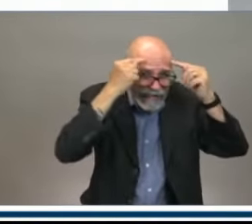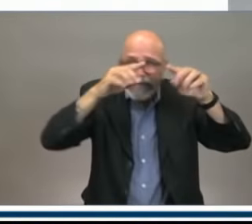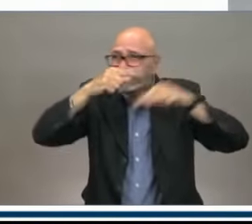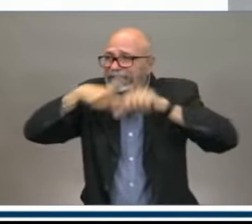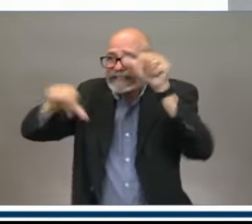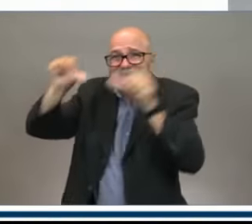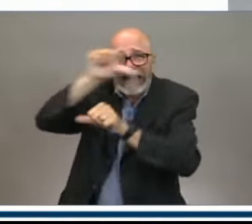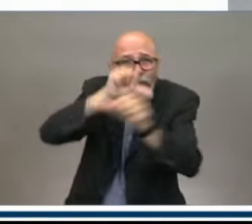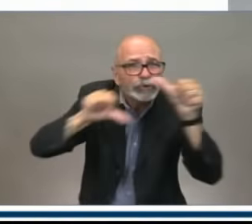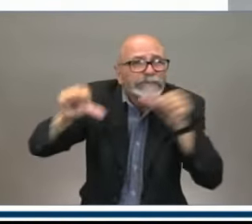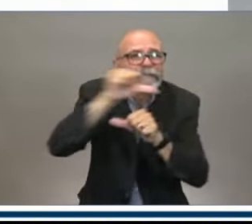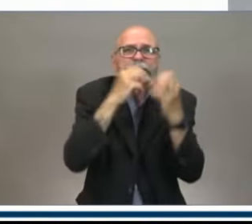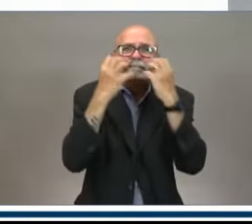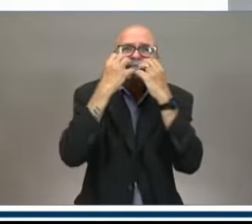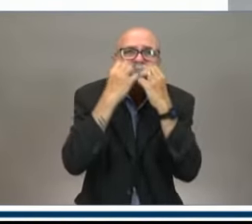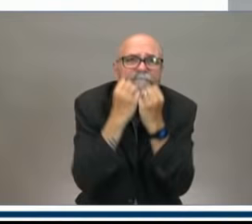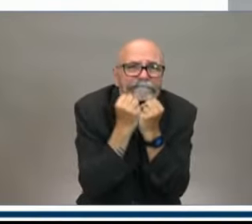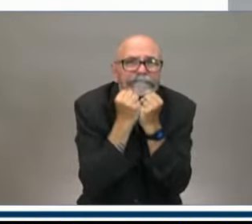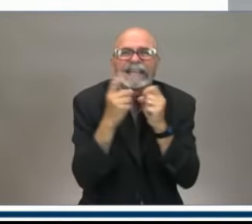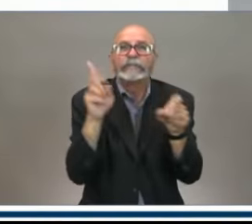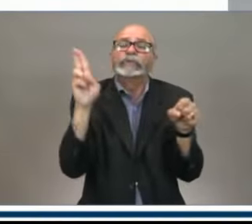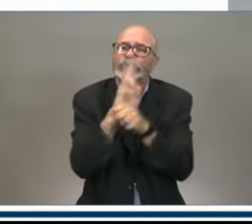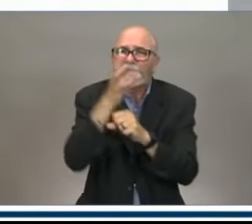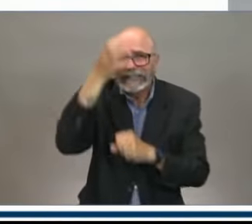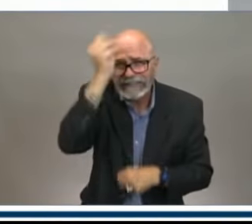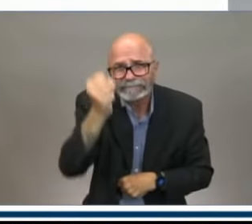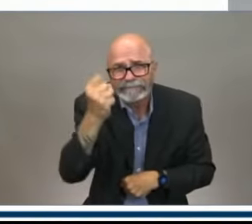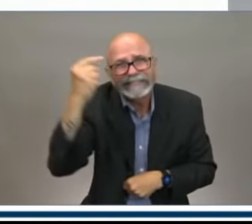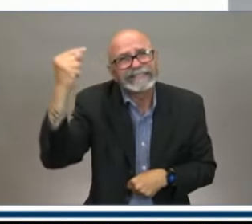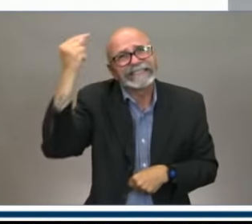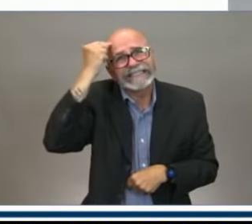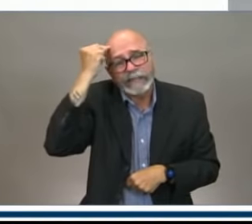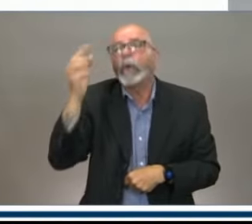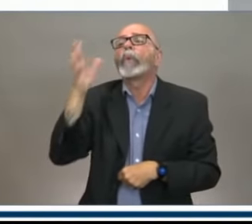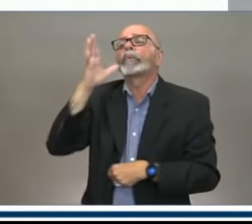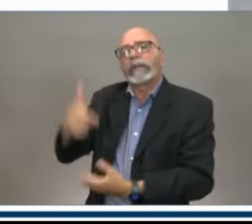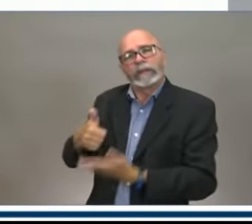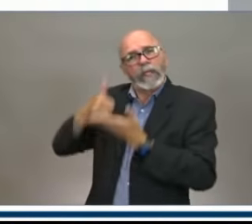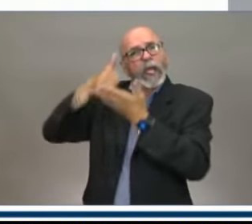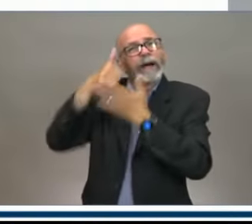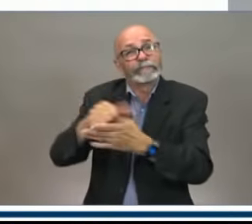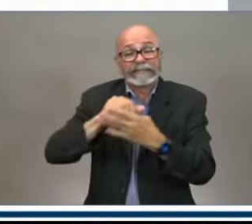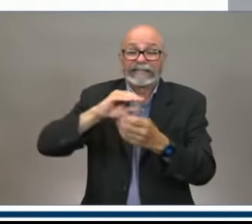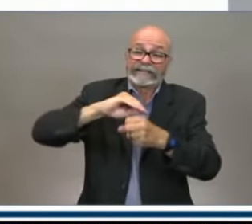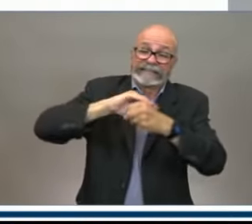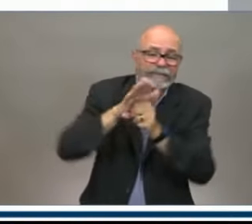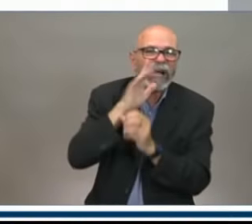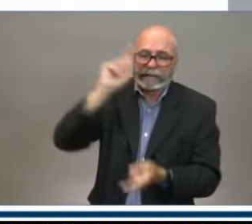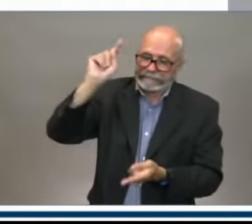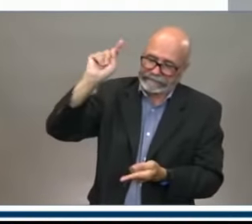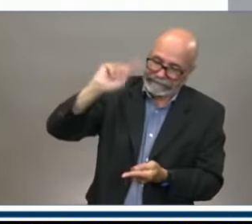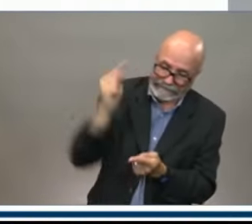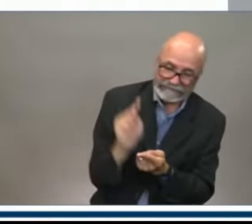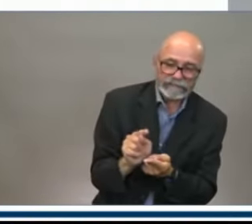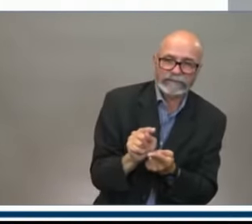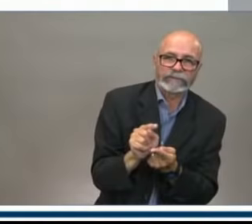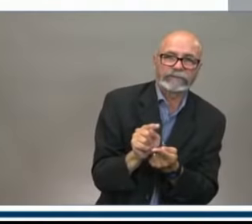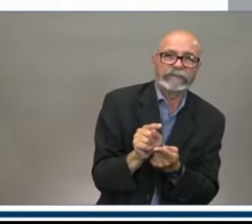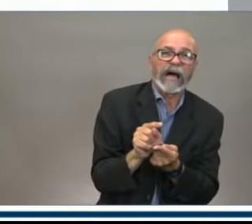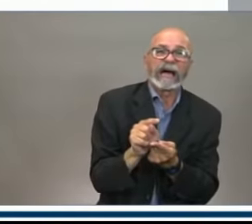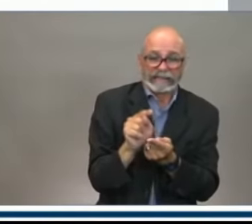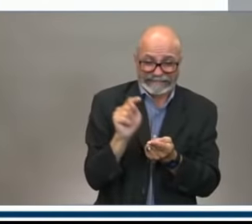give us the best opportunity to not allow COVID-19 to gain a foothold and continue down this road of